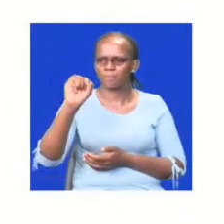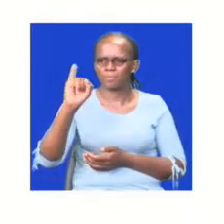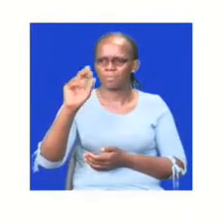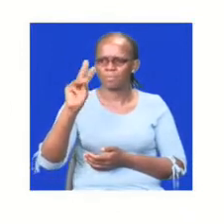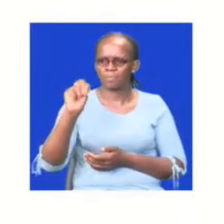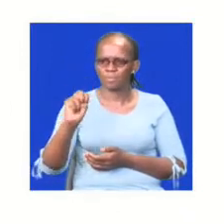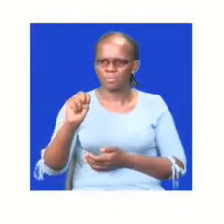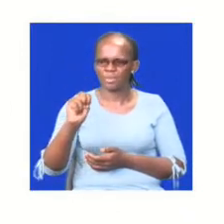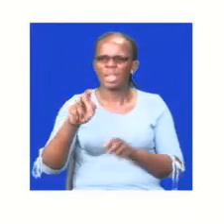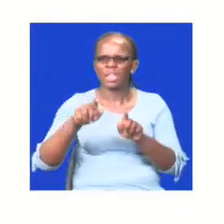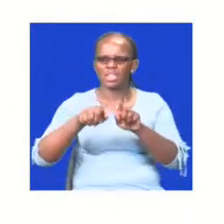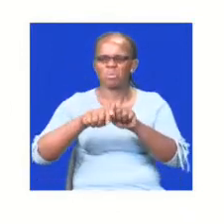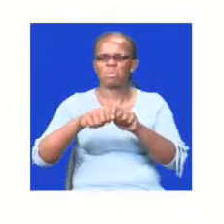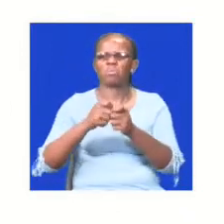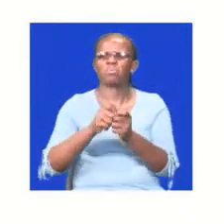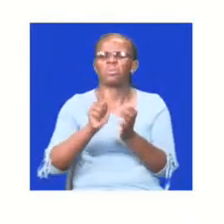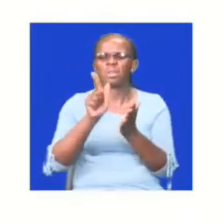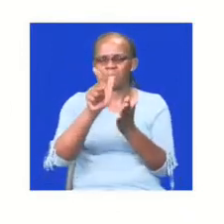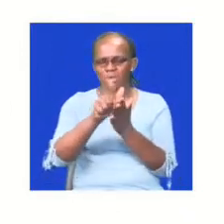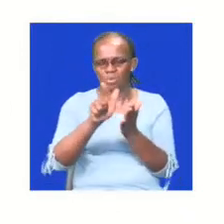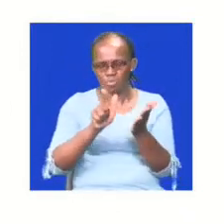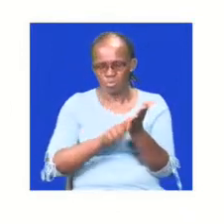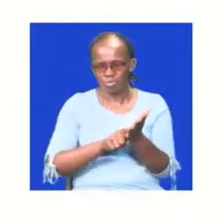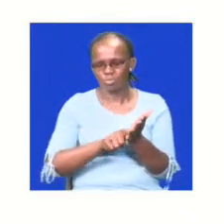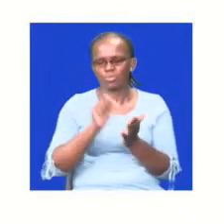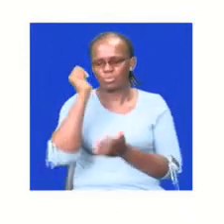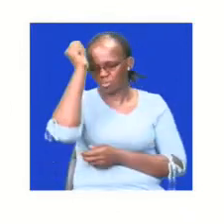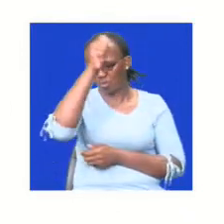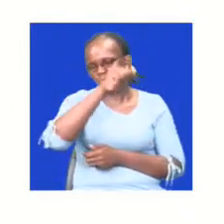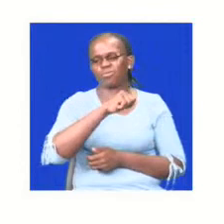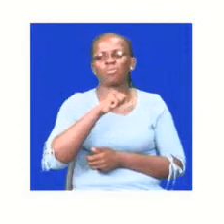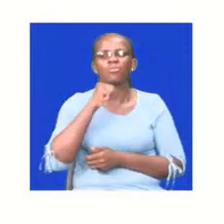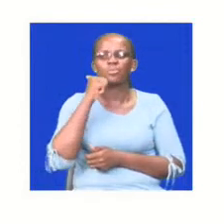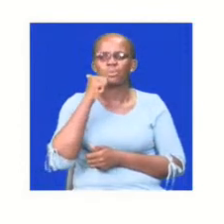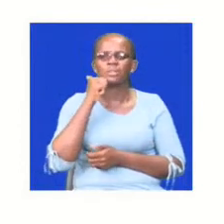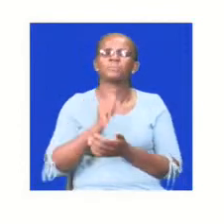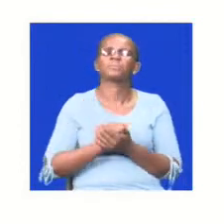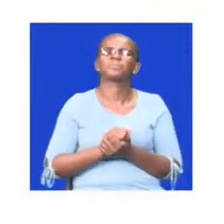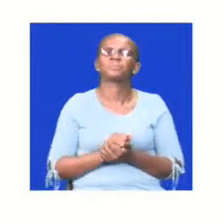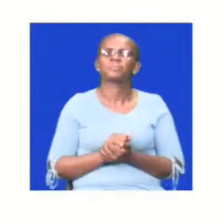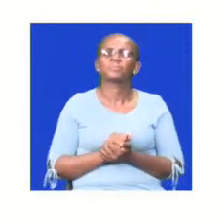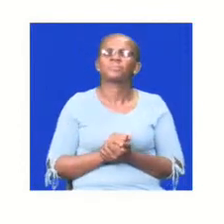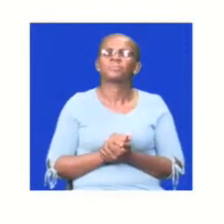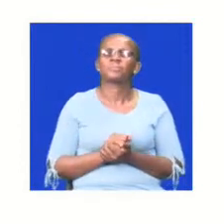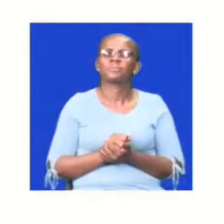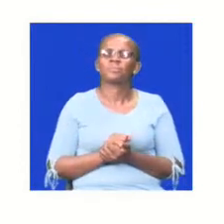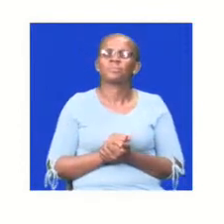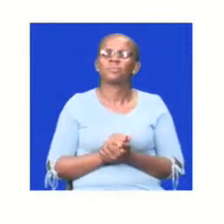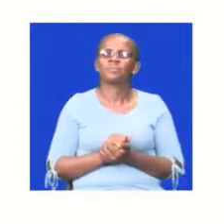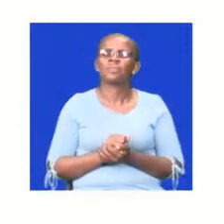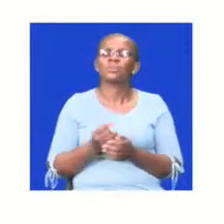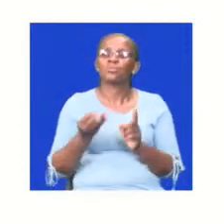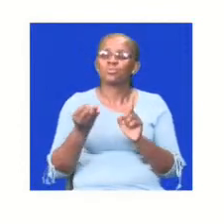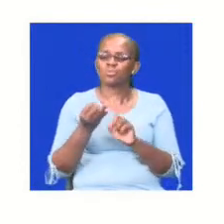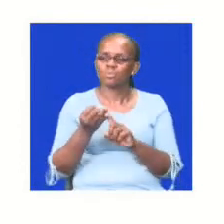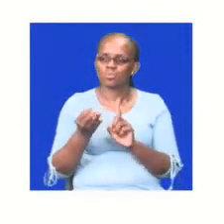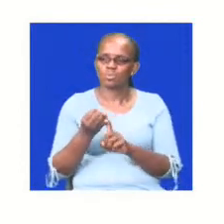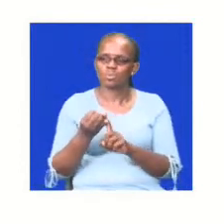breaking the laws of God. The next one is